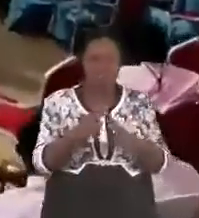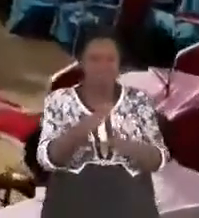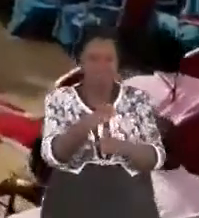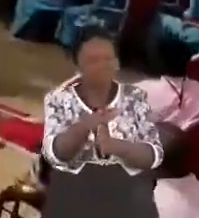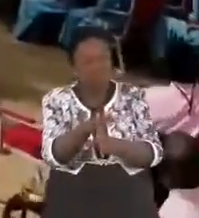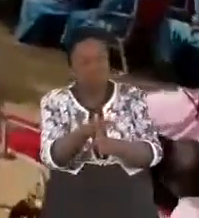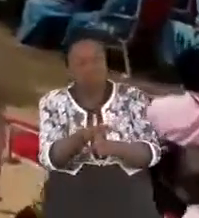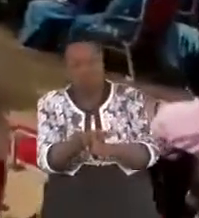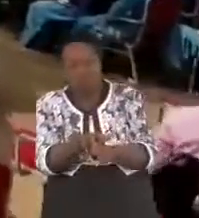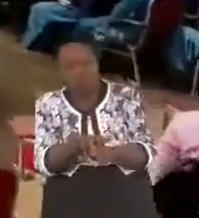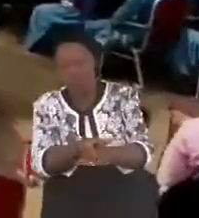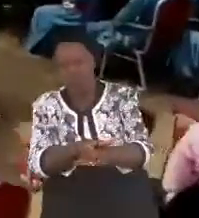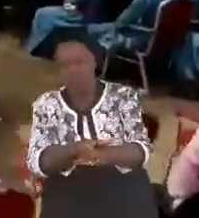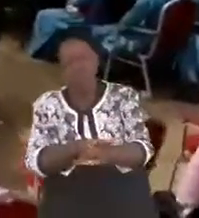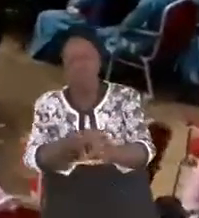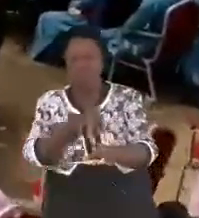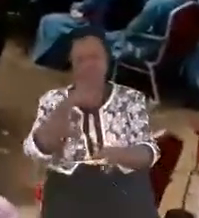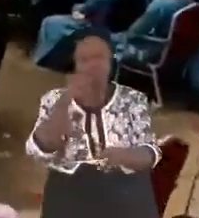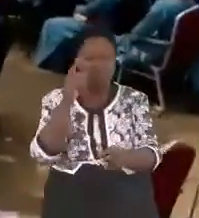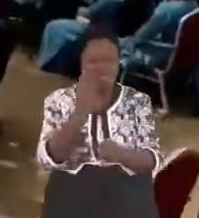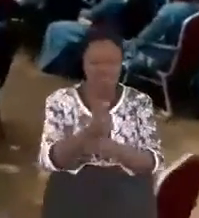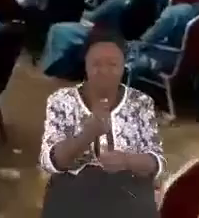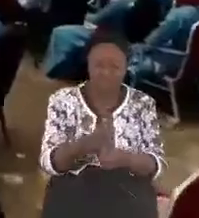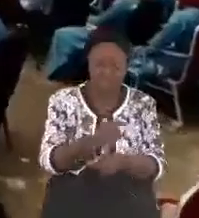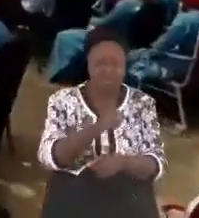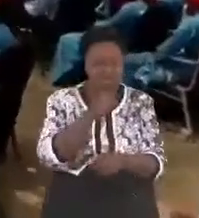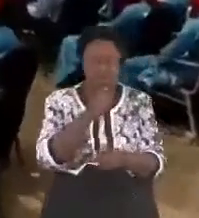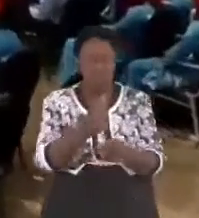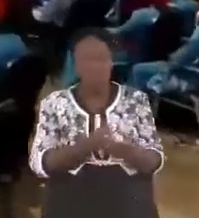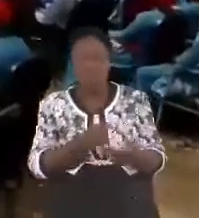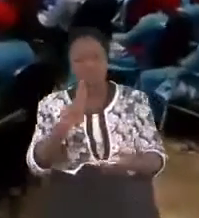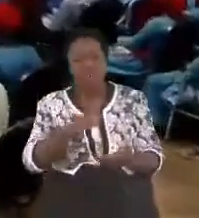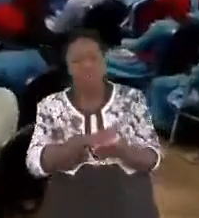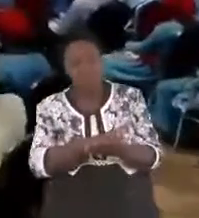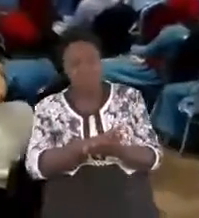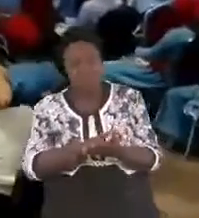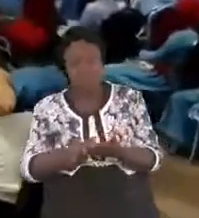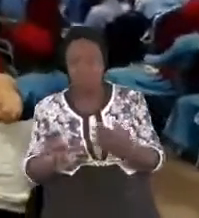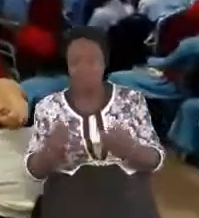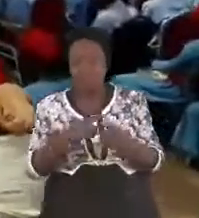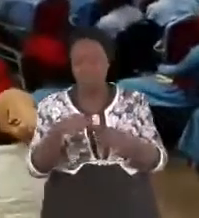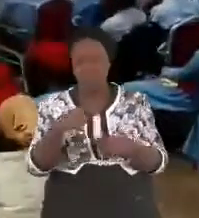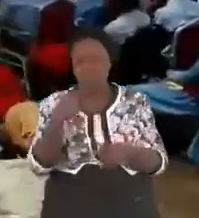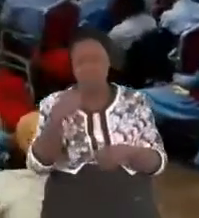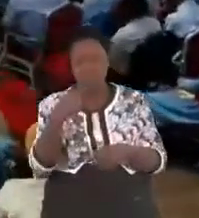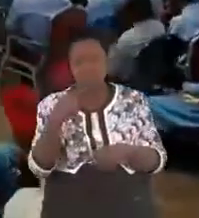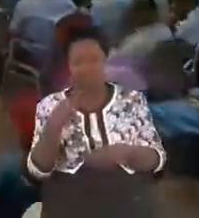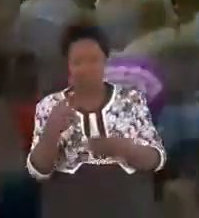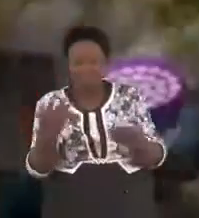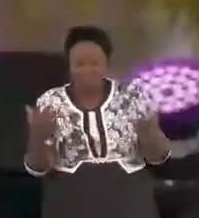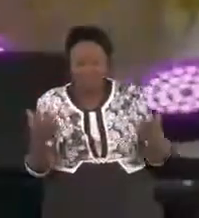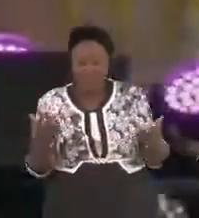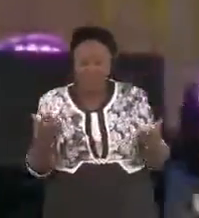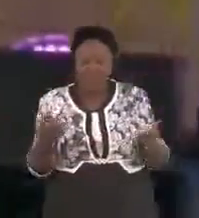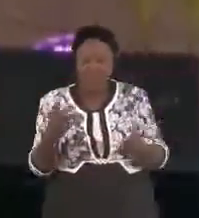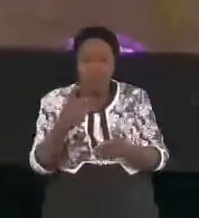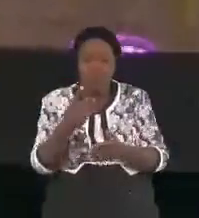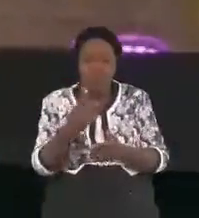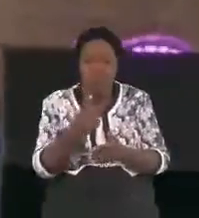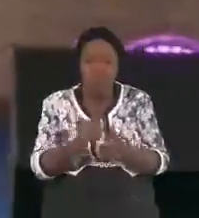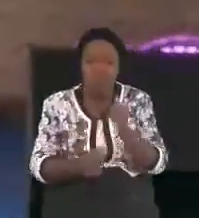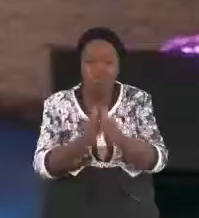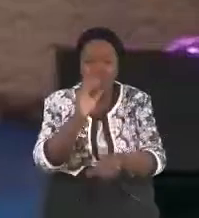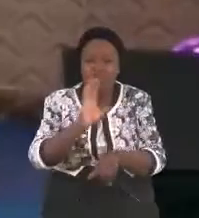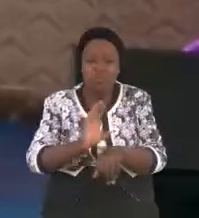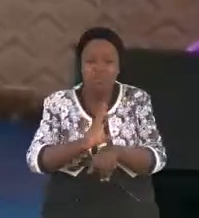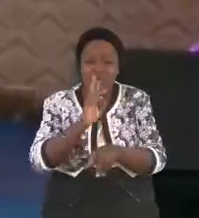not upright not righteous and you see what member of church are you off and then